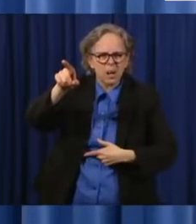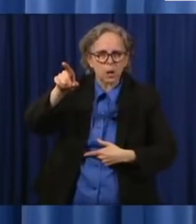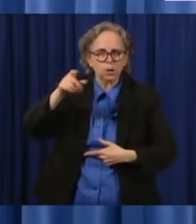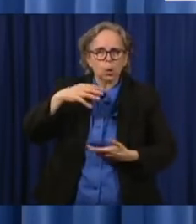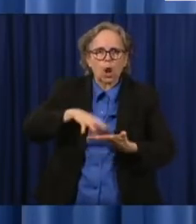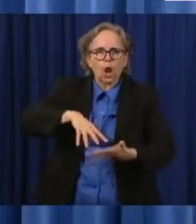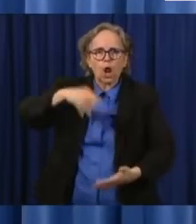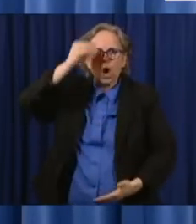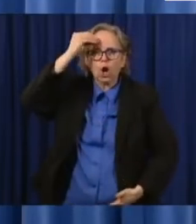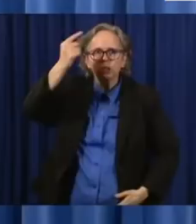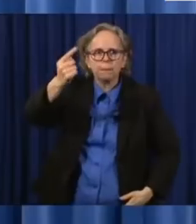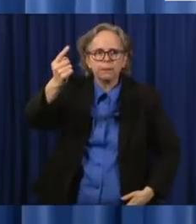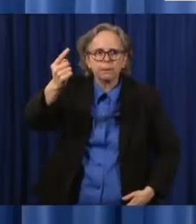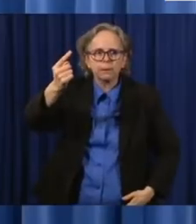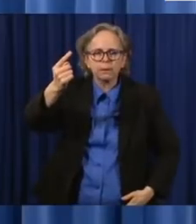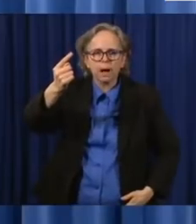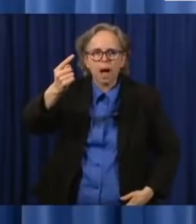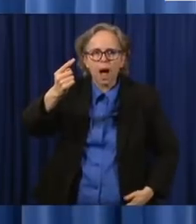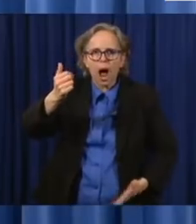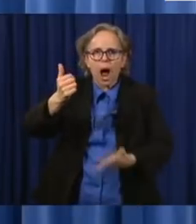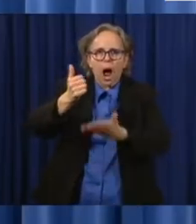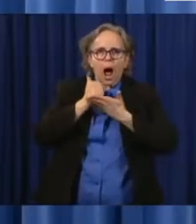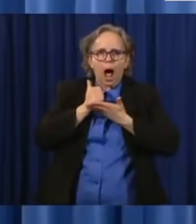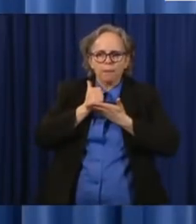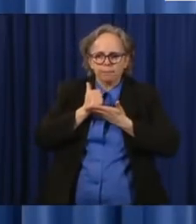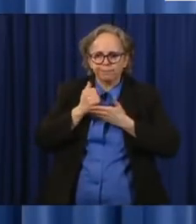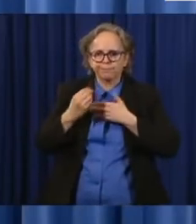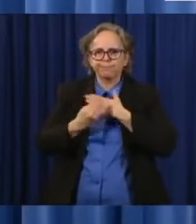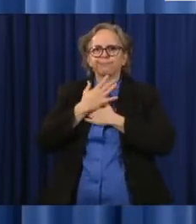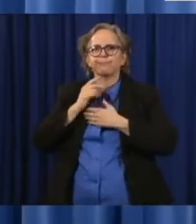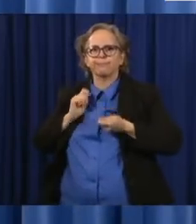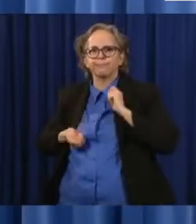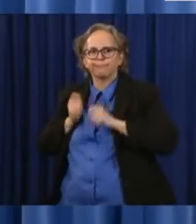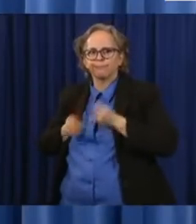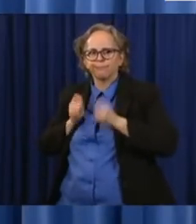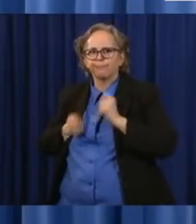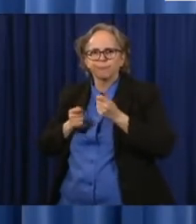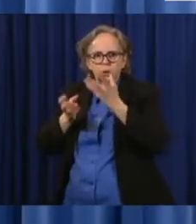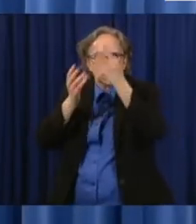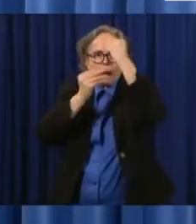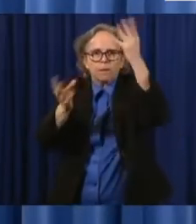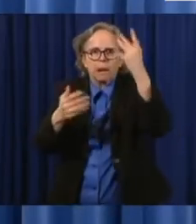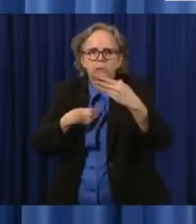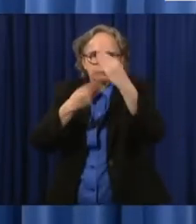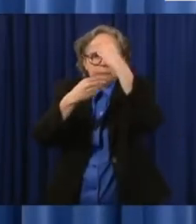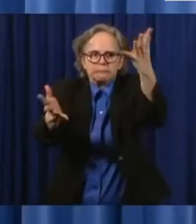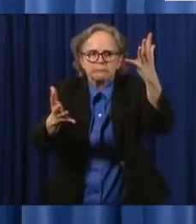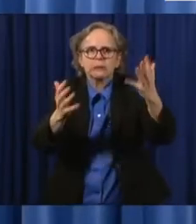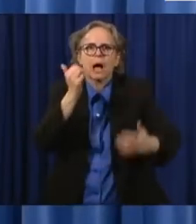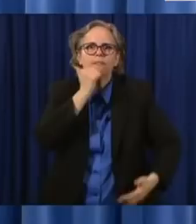evolve and we continue to learn. And what we do is we try to continue to share that with you as we learn that.